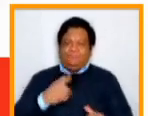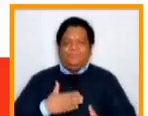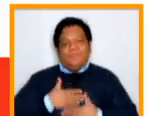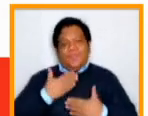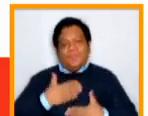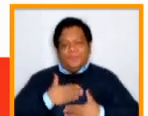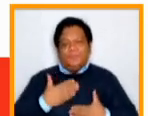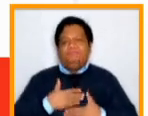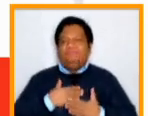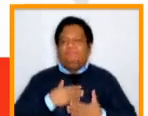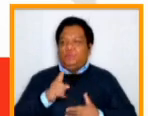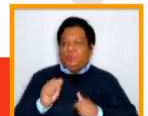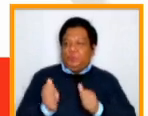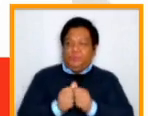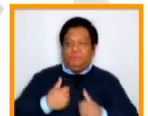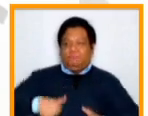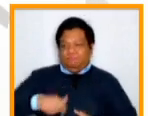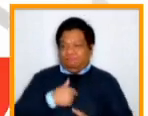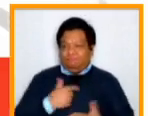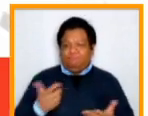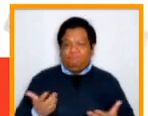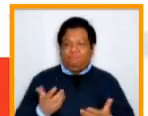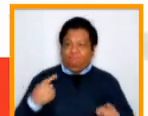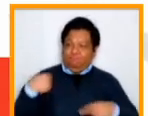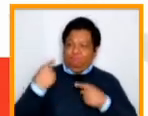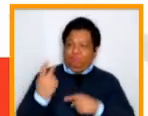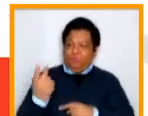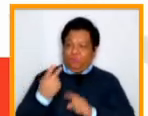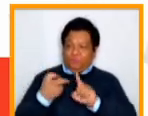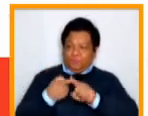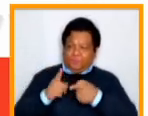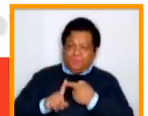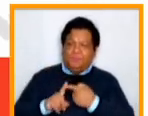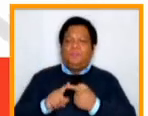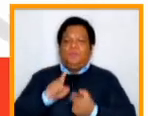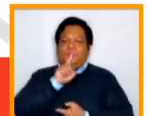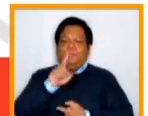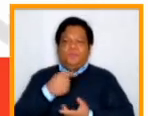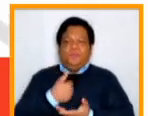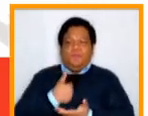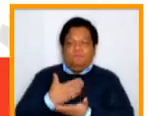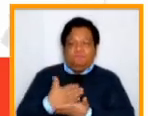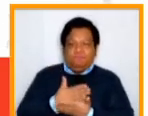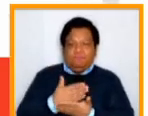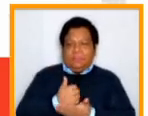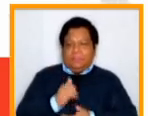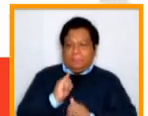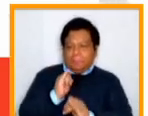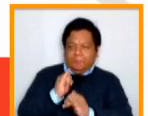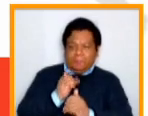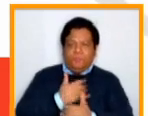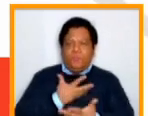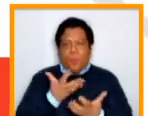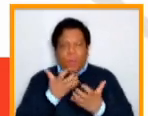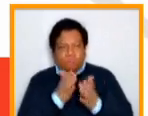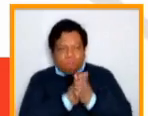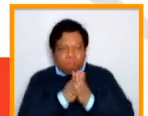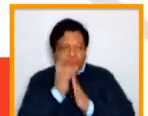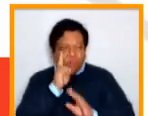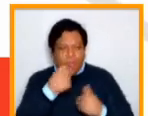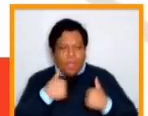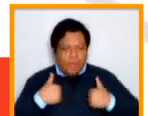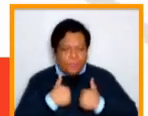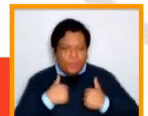you're with us. We've been friends for such a long time and we share the same passion for exotic animals. So you being with